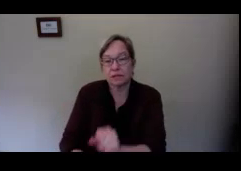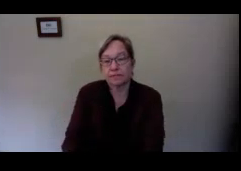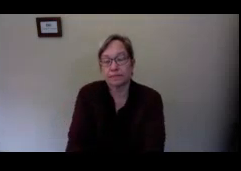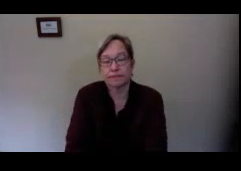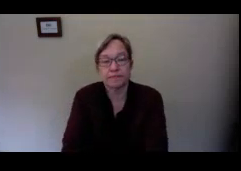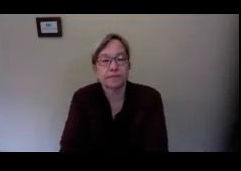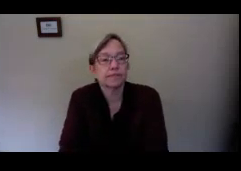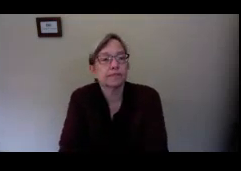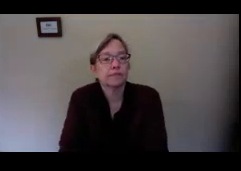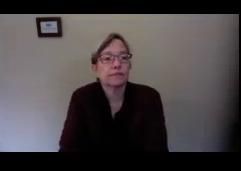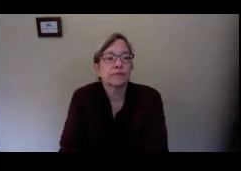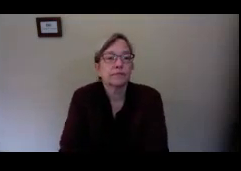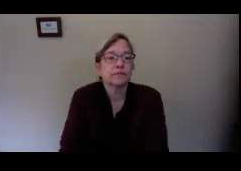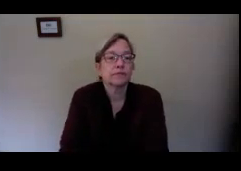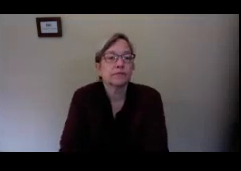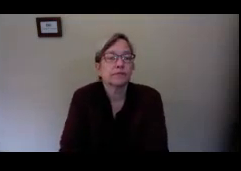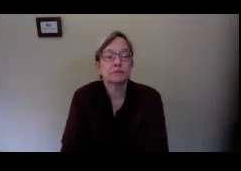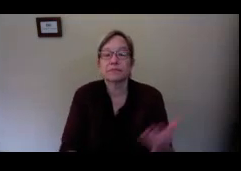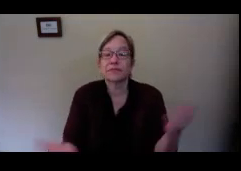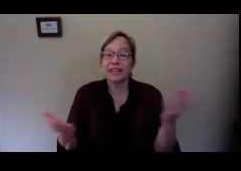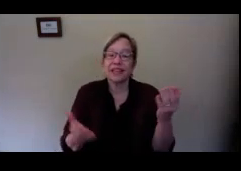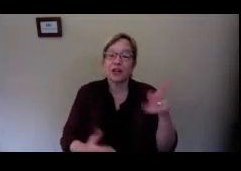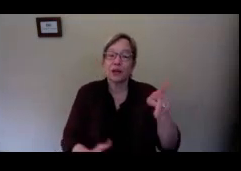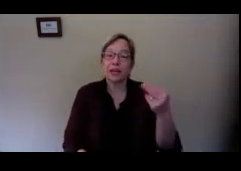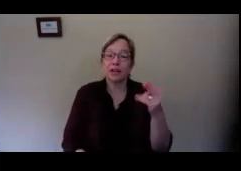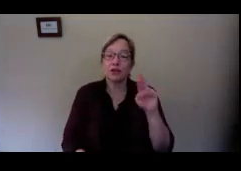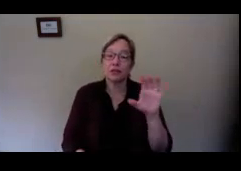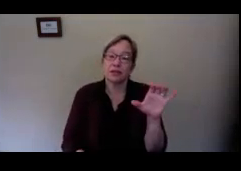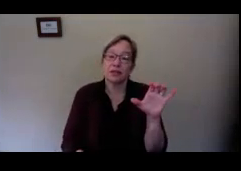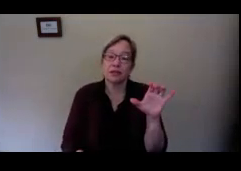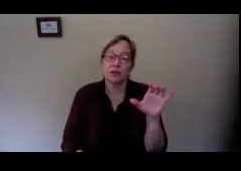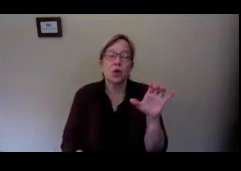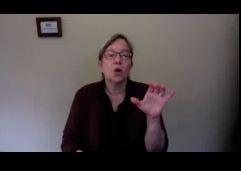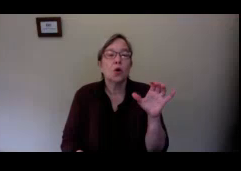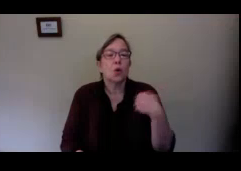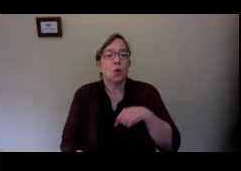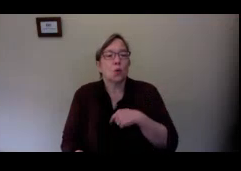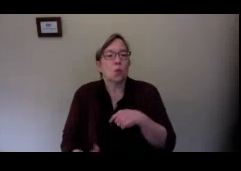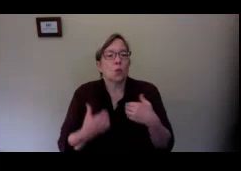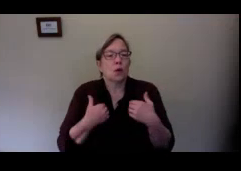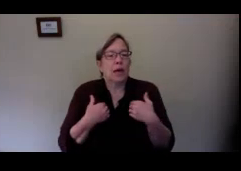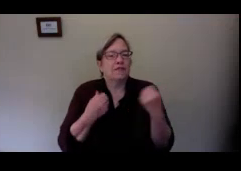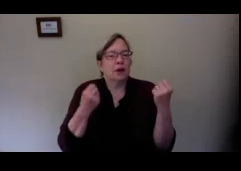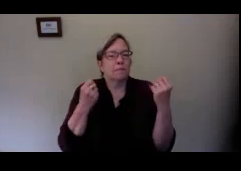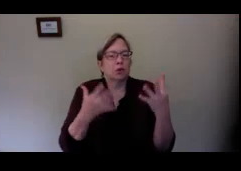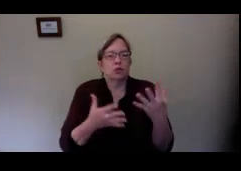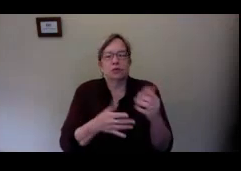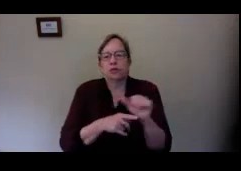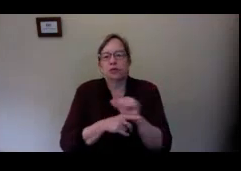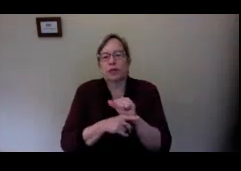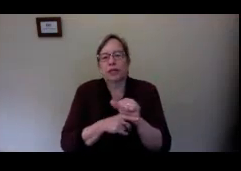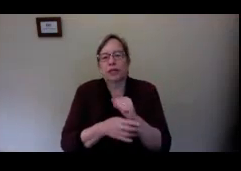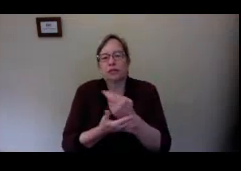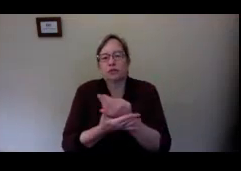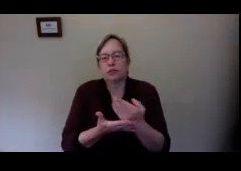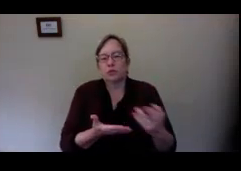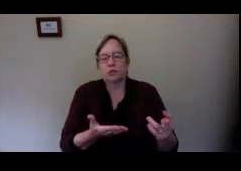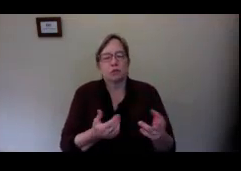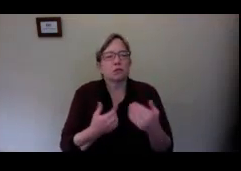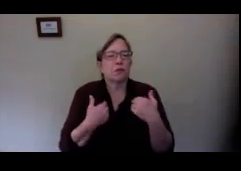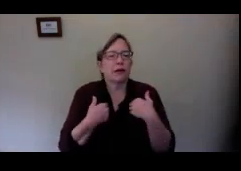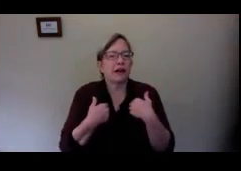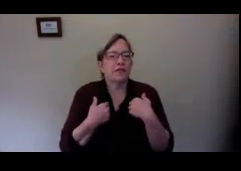So here at Pennsylvania Human Relations Commission, we have a multitude of fair housing resources. We